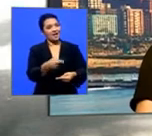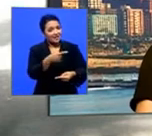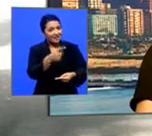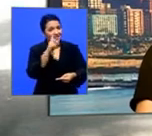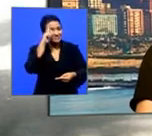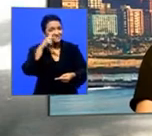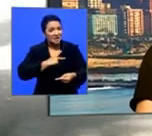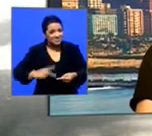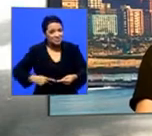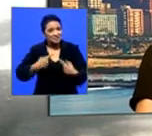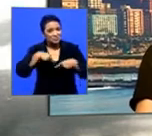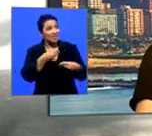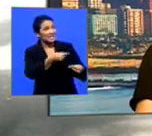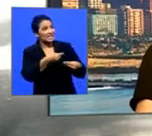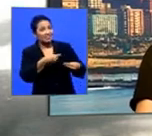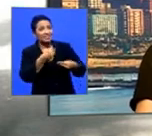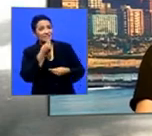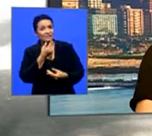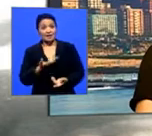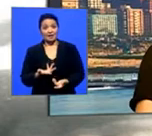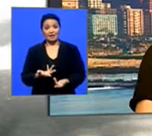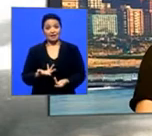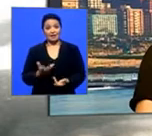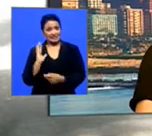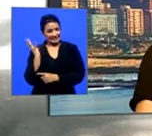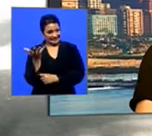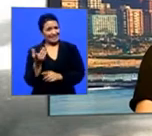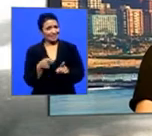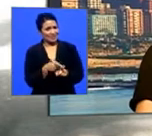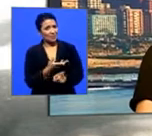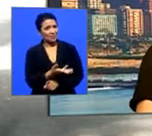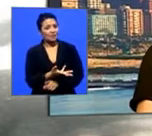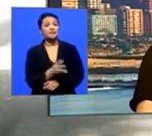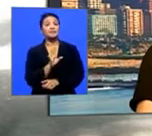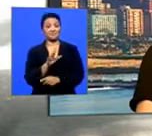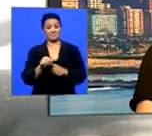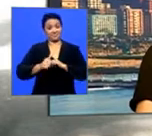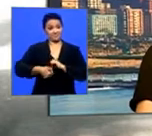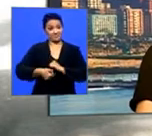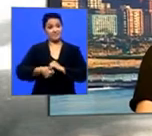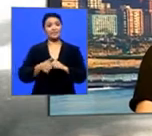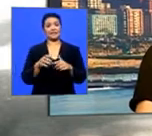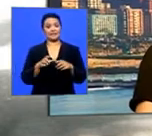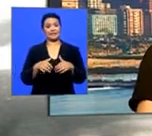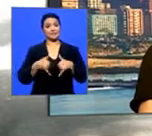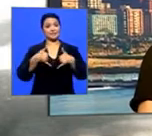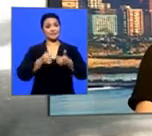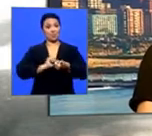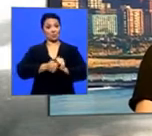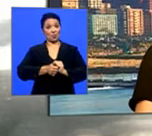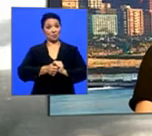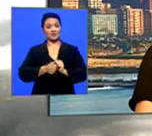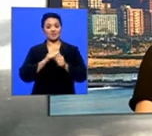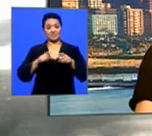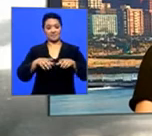know, it was a huge moment. And then another thing I'll never forget is at the Presidential Sports Awards, shortly after that, the table where I was seated with the other